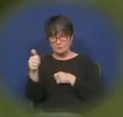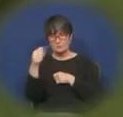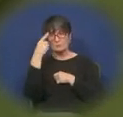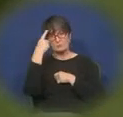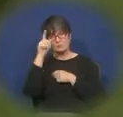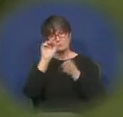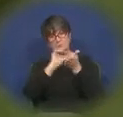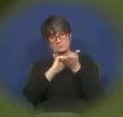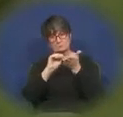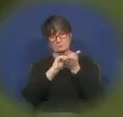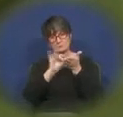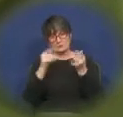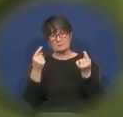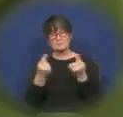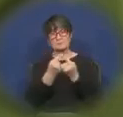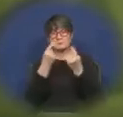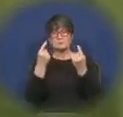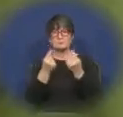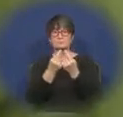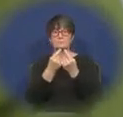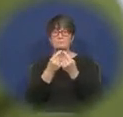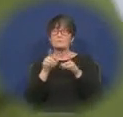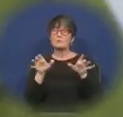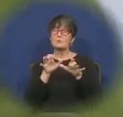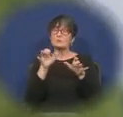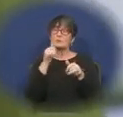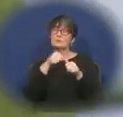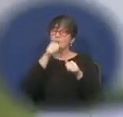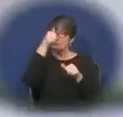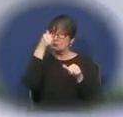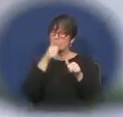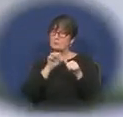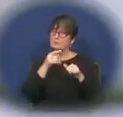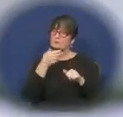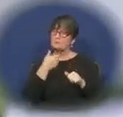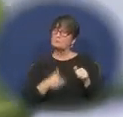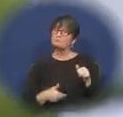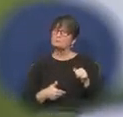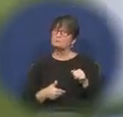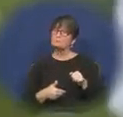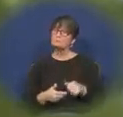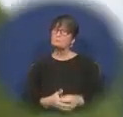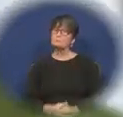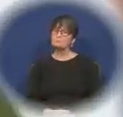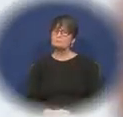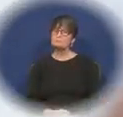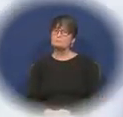the forgiveness of sins. Do this in memory of me.